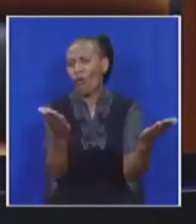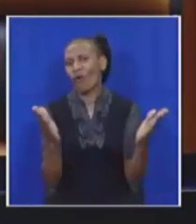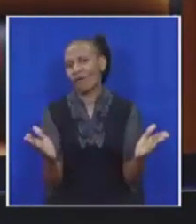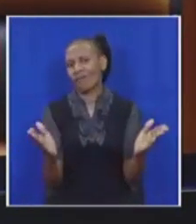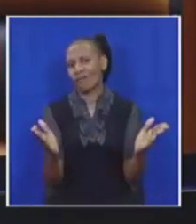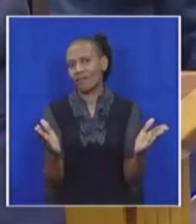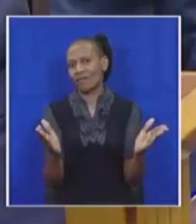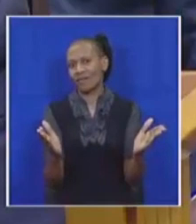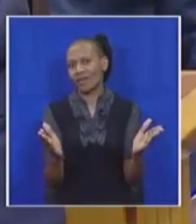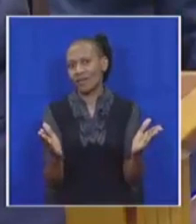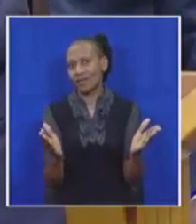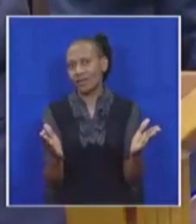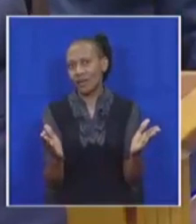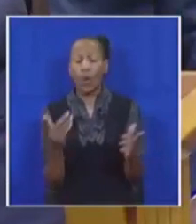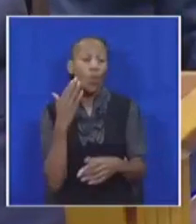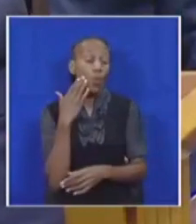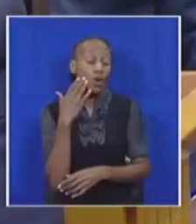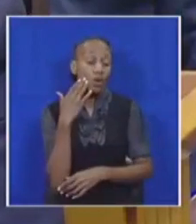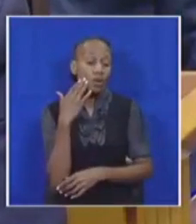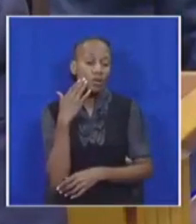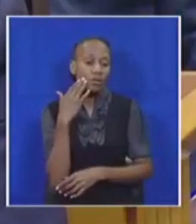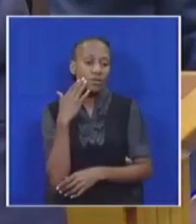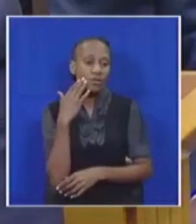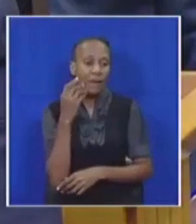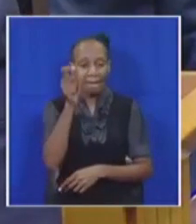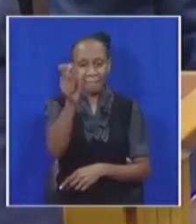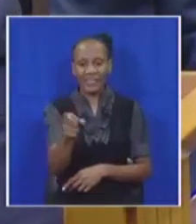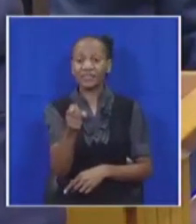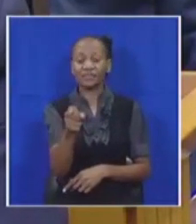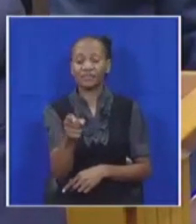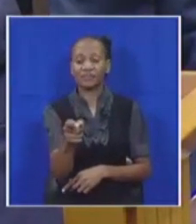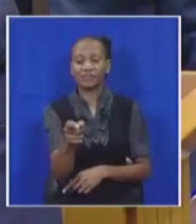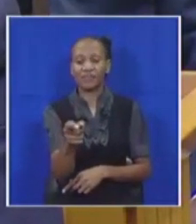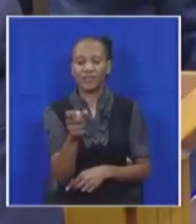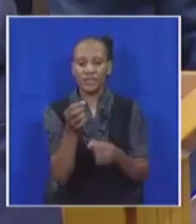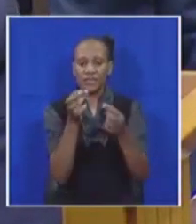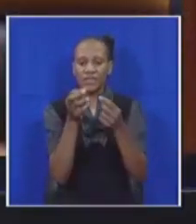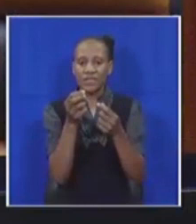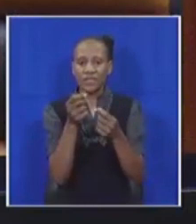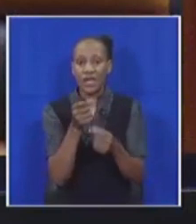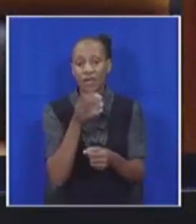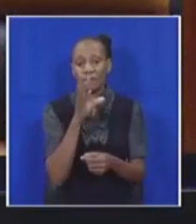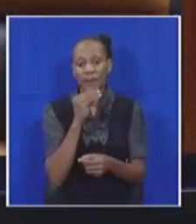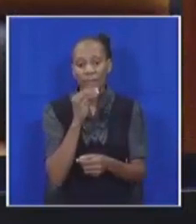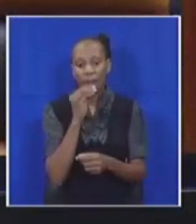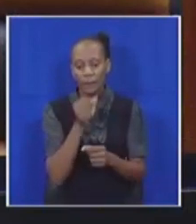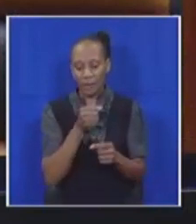especially when the remarks are not uttered through the microphone.